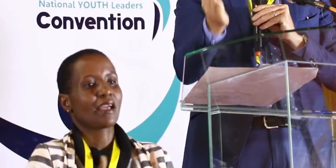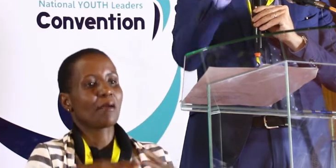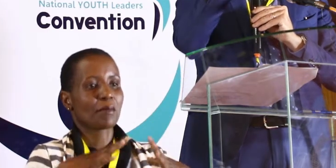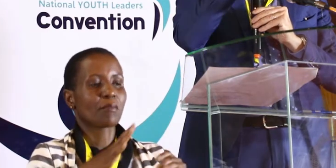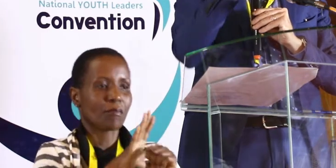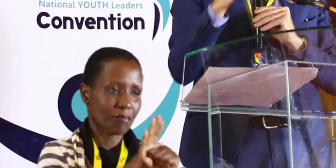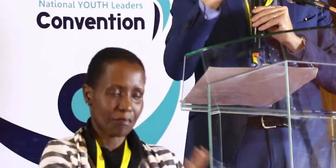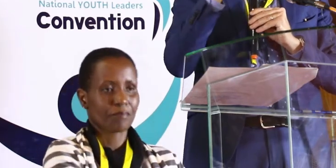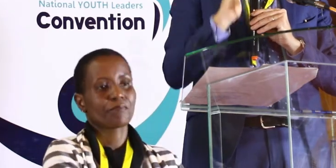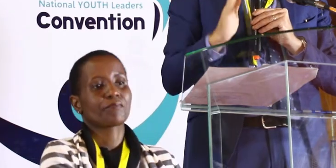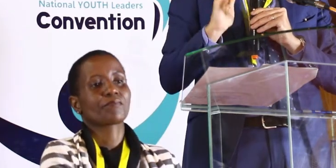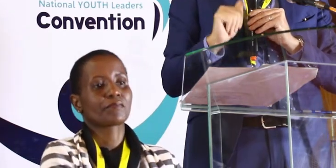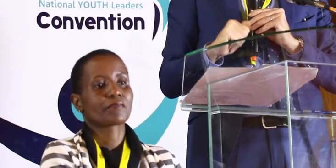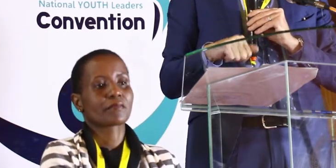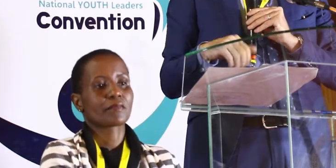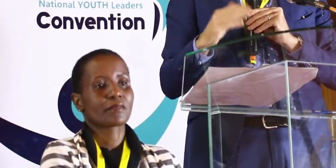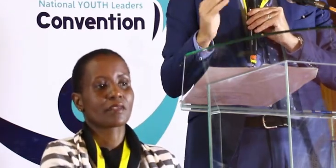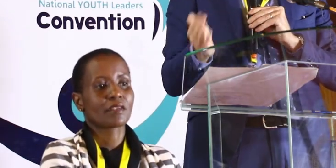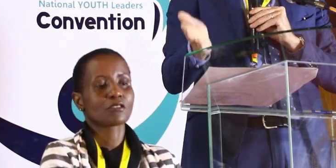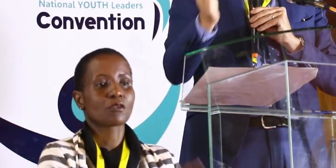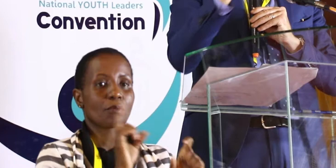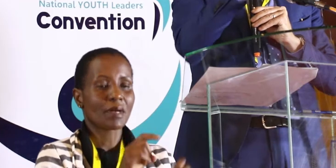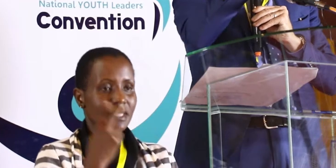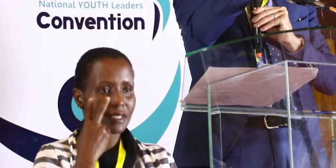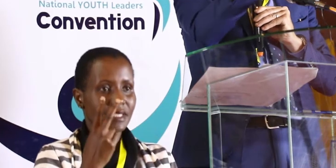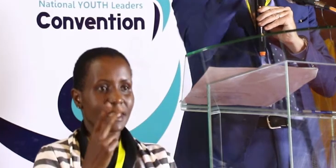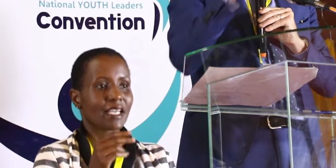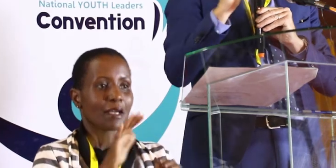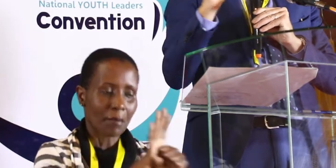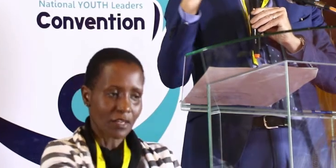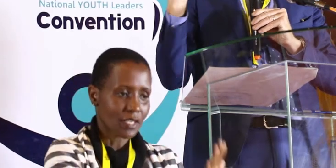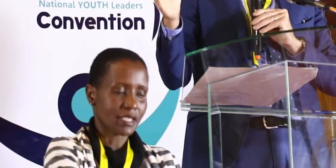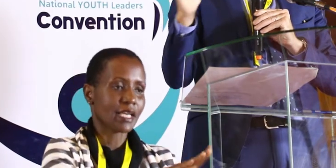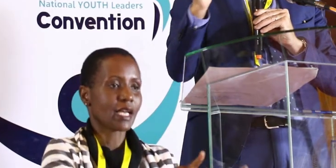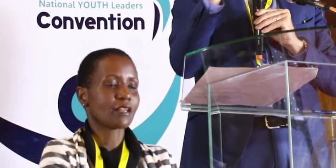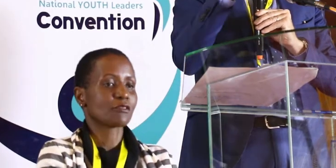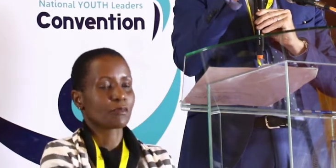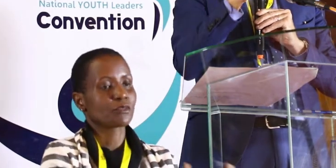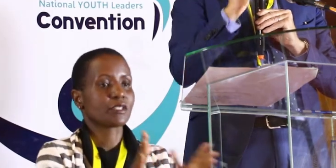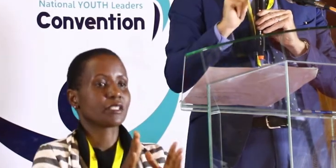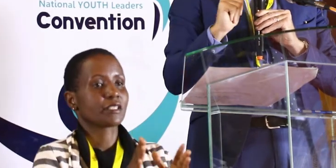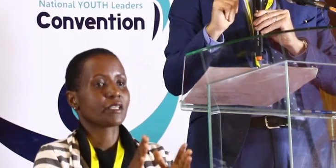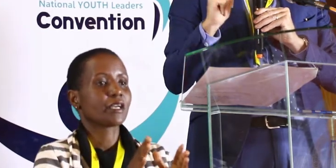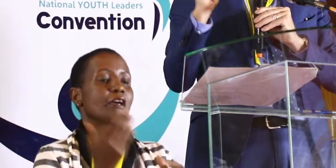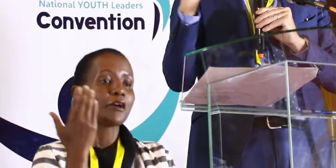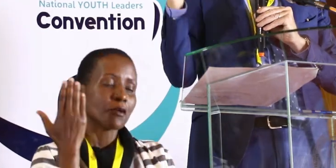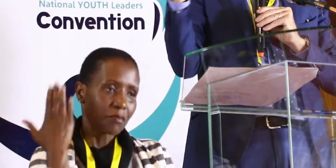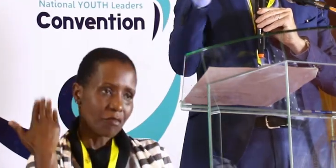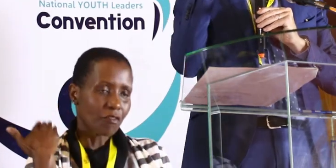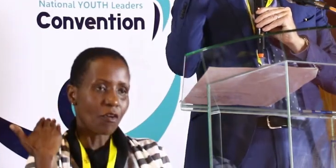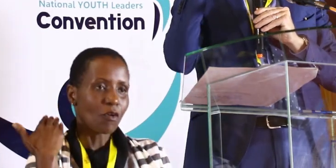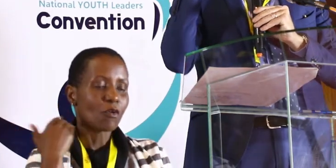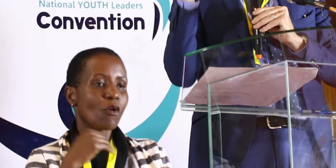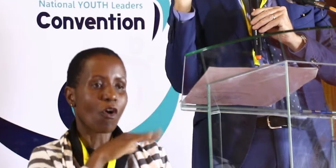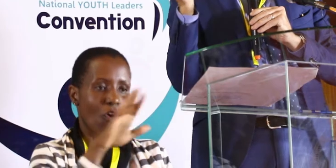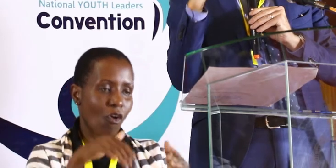and here I come back and round up. If we were able to conquer apartheid together, I think all